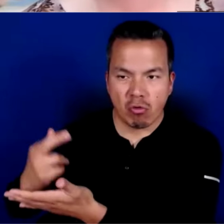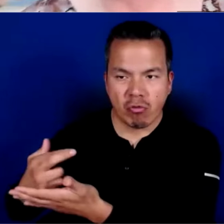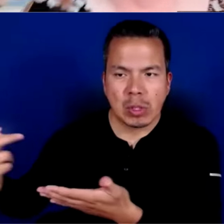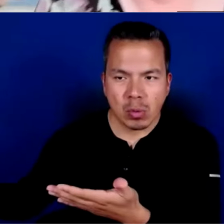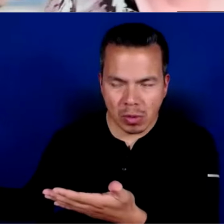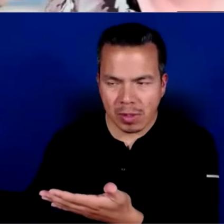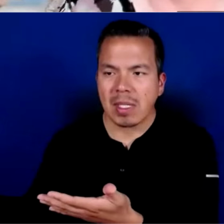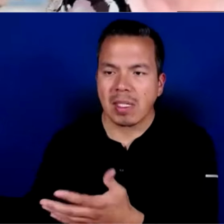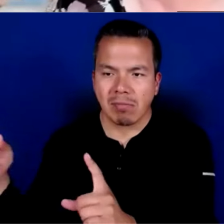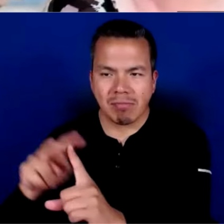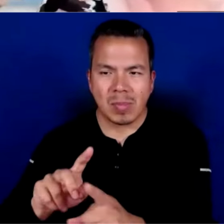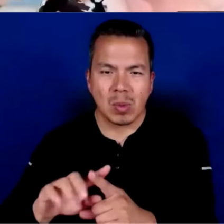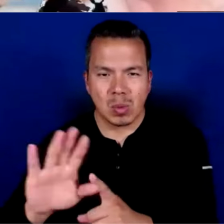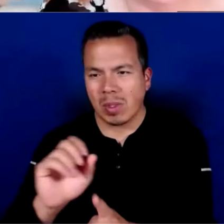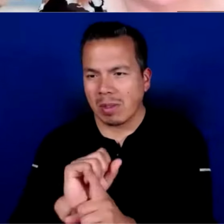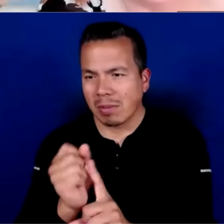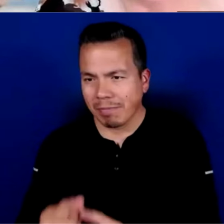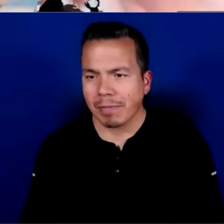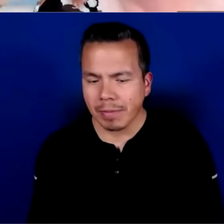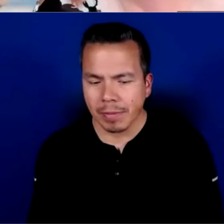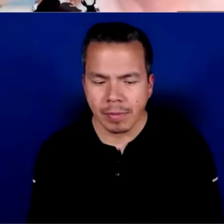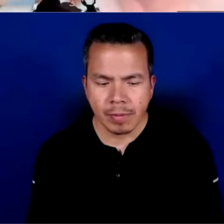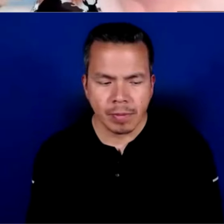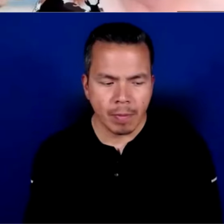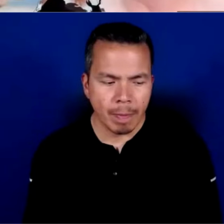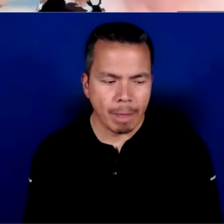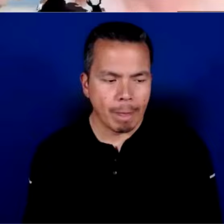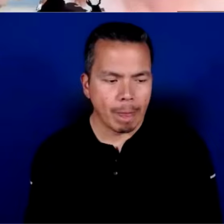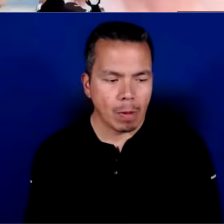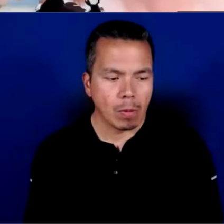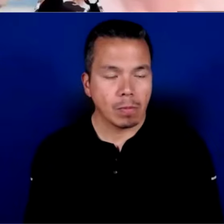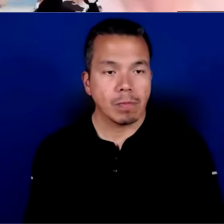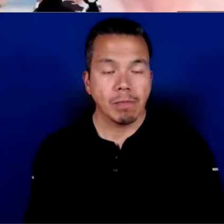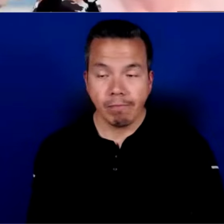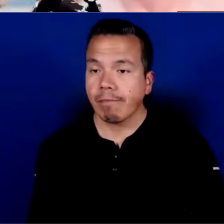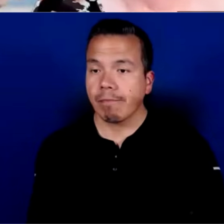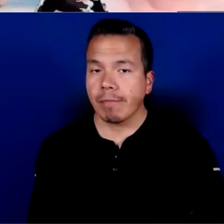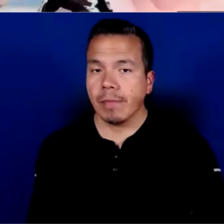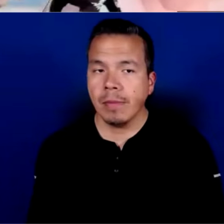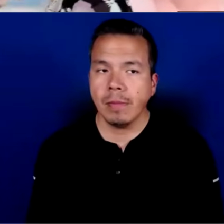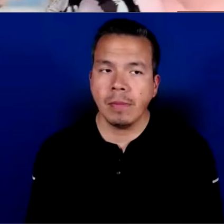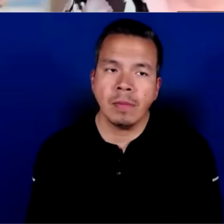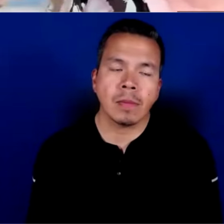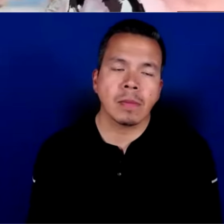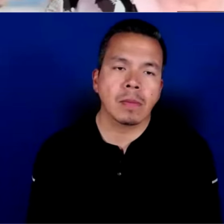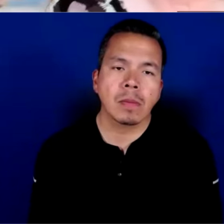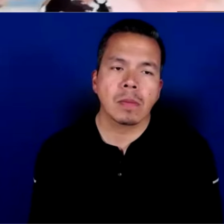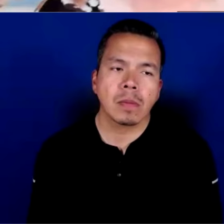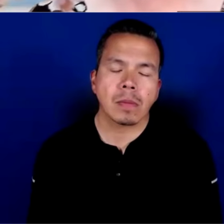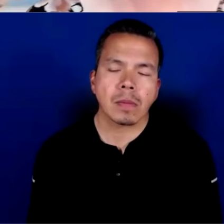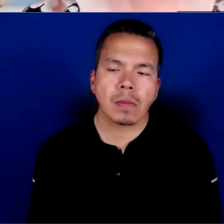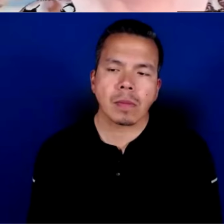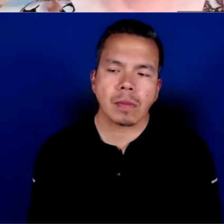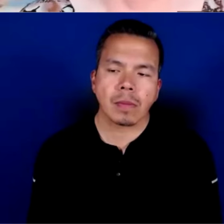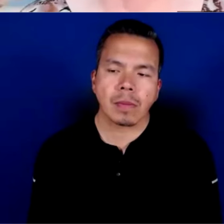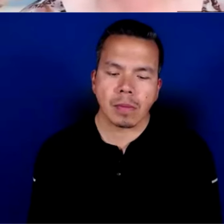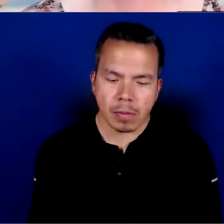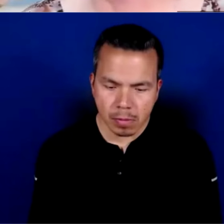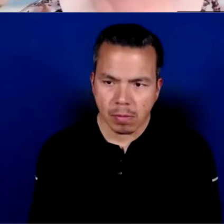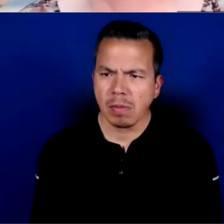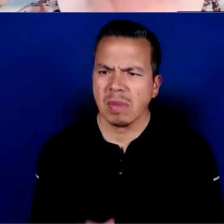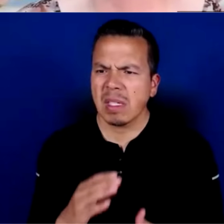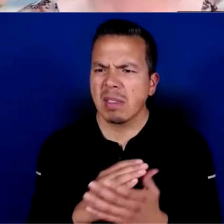resources as being available to the immigrant. Okay? Now, there are some things that don't count.